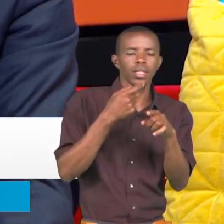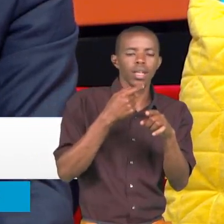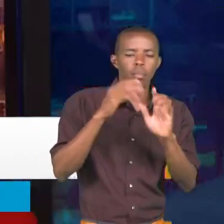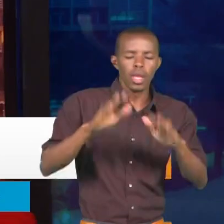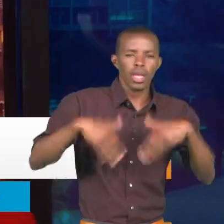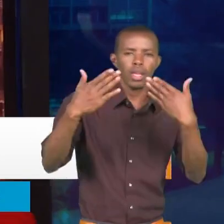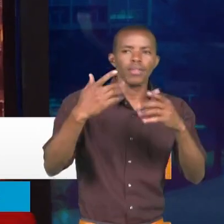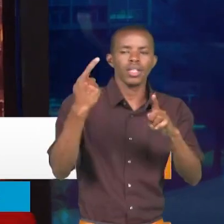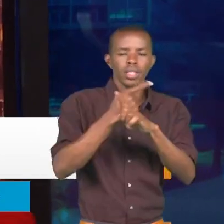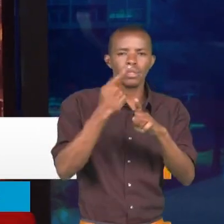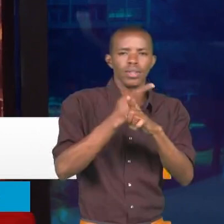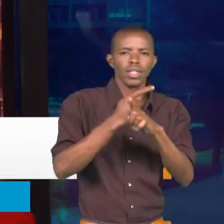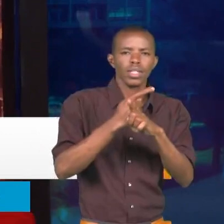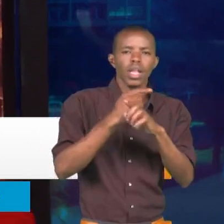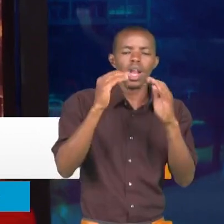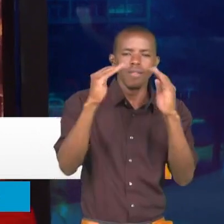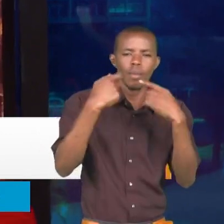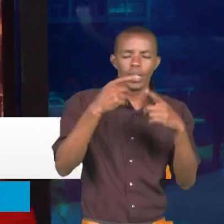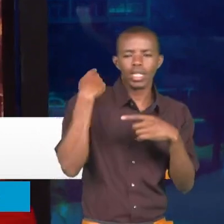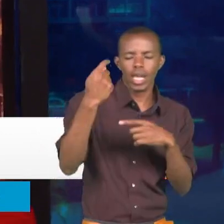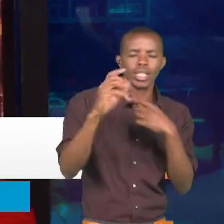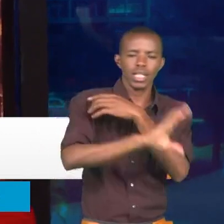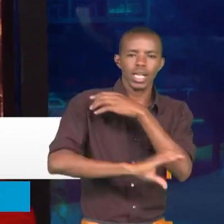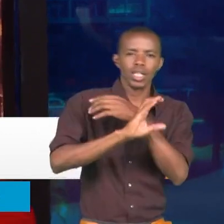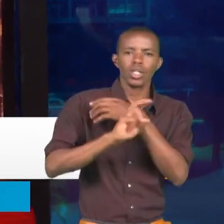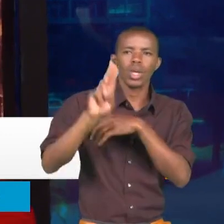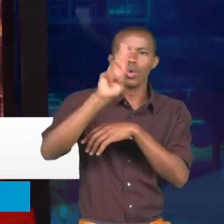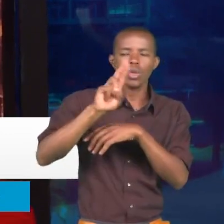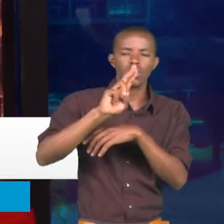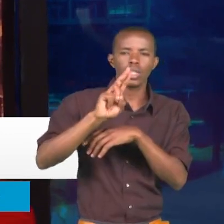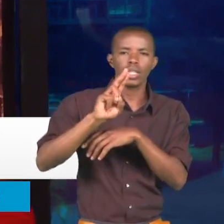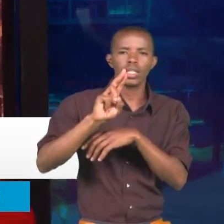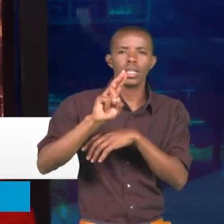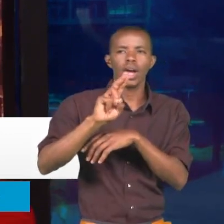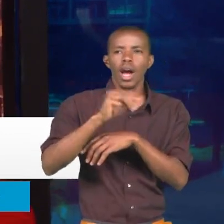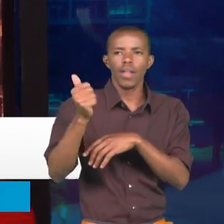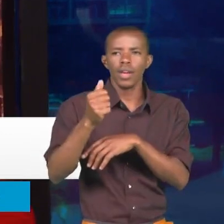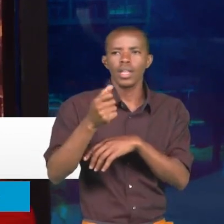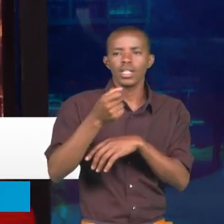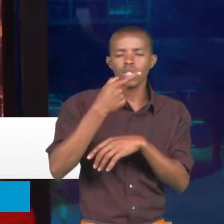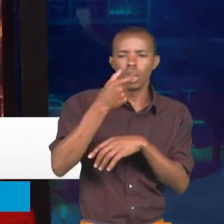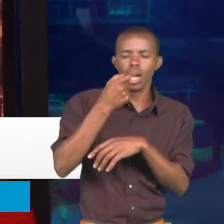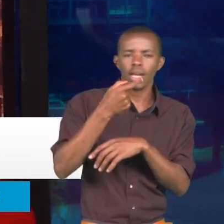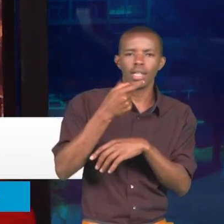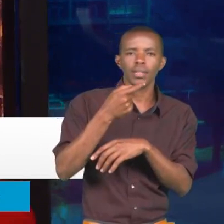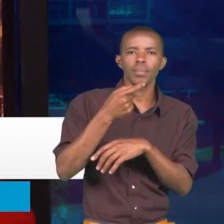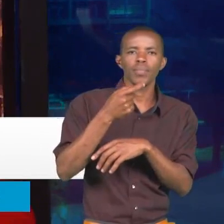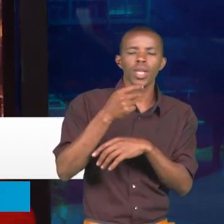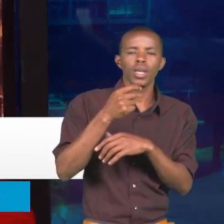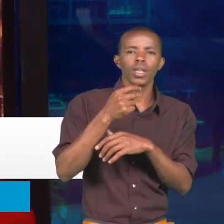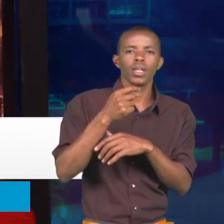given in different regimens, but the current one in the country, we are using tenofovir and a drug called emtricitabine. Okay. So there